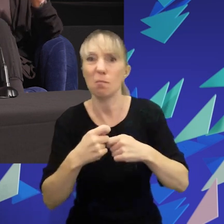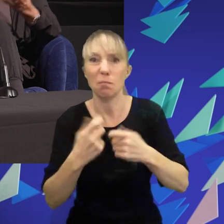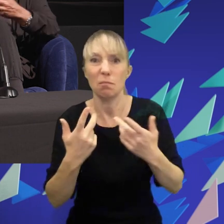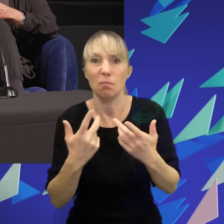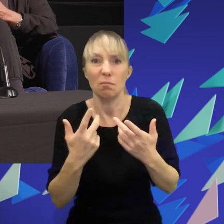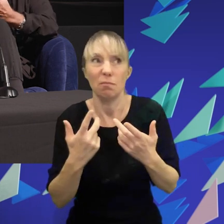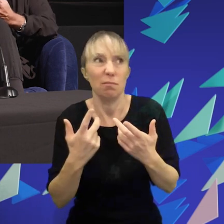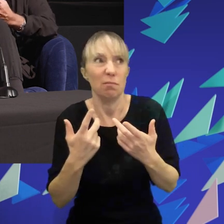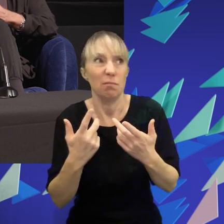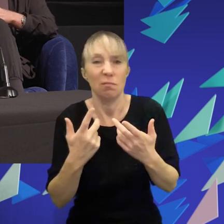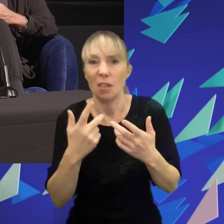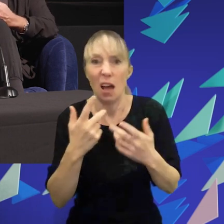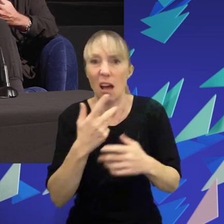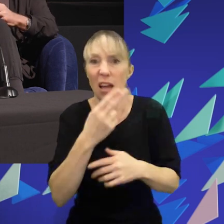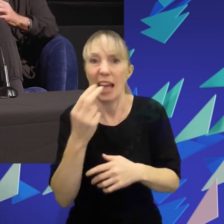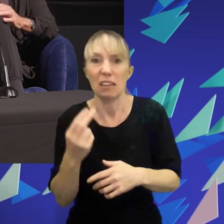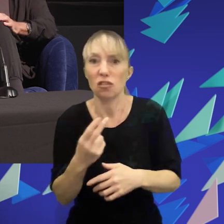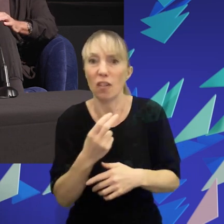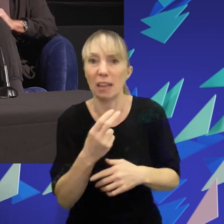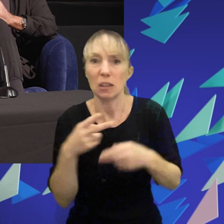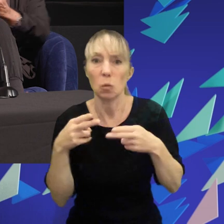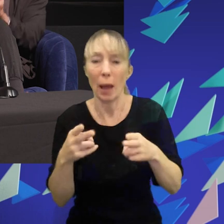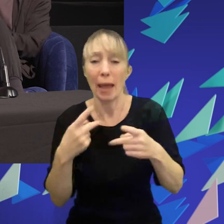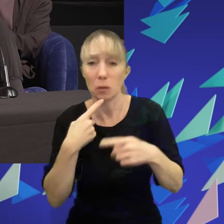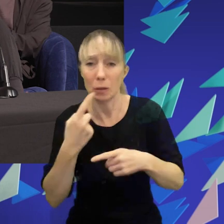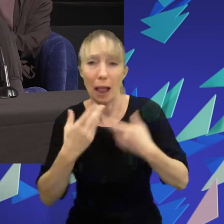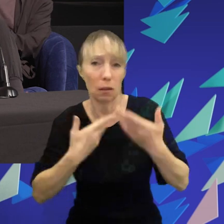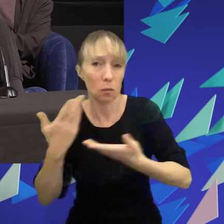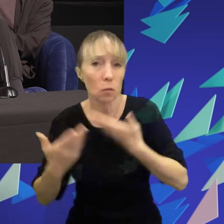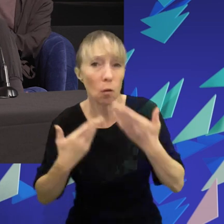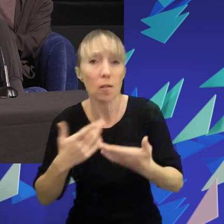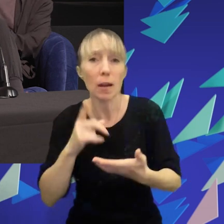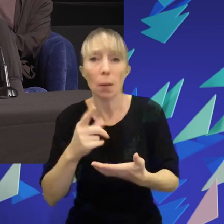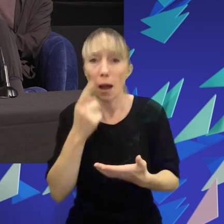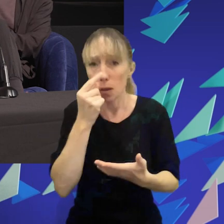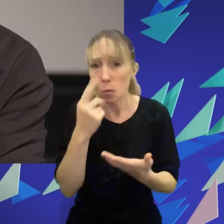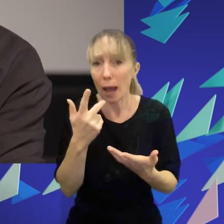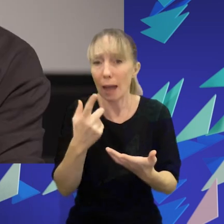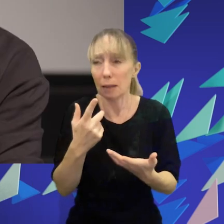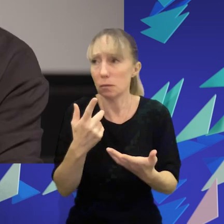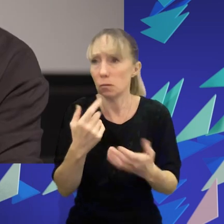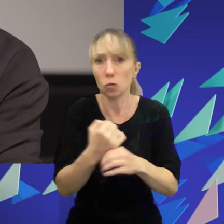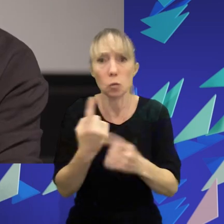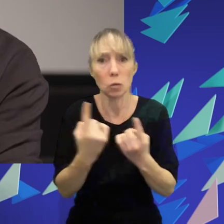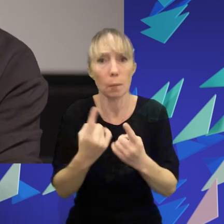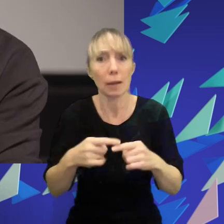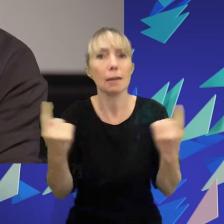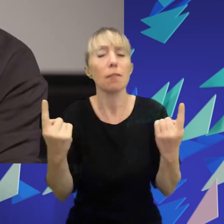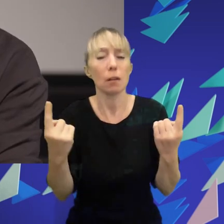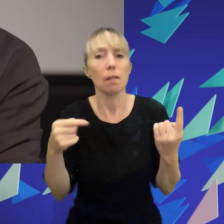illustrative medium to tell stories, when actually it could be used in a different way to liberate things. So for me, this film was